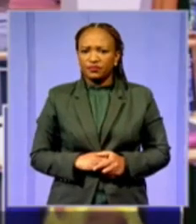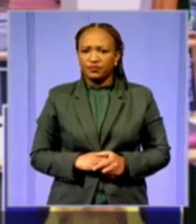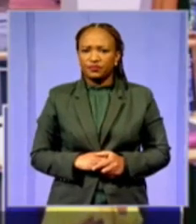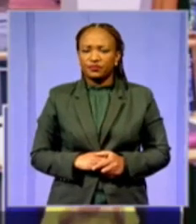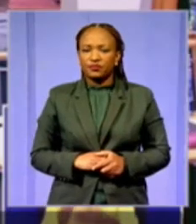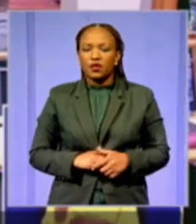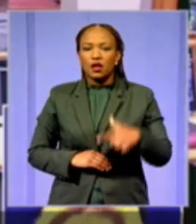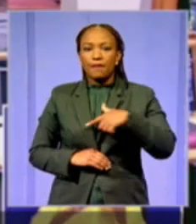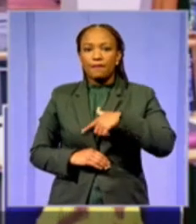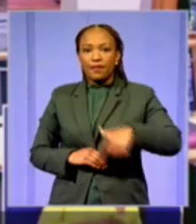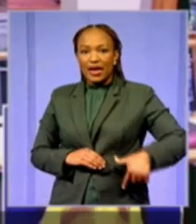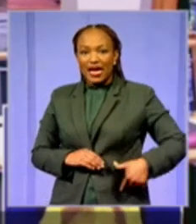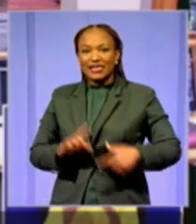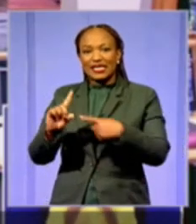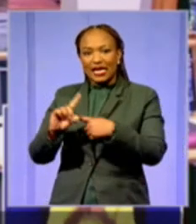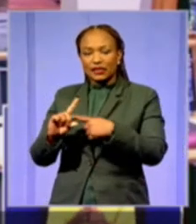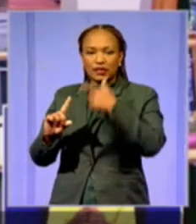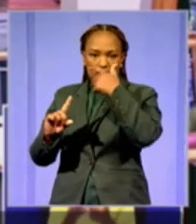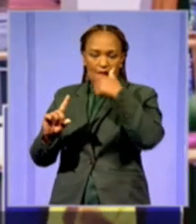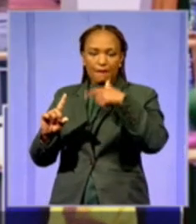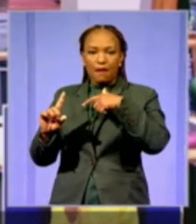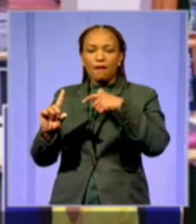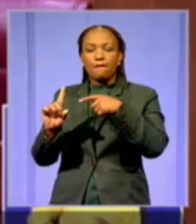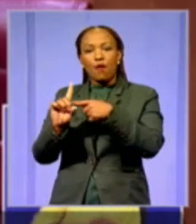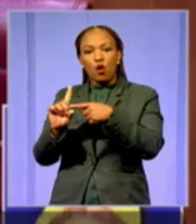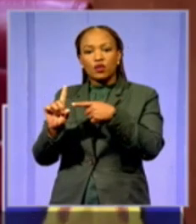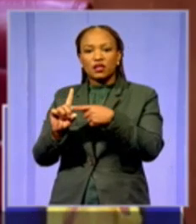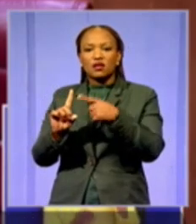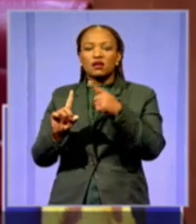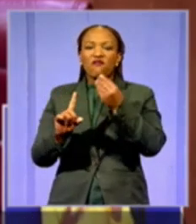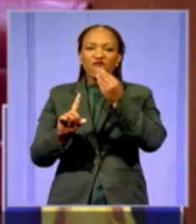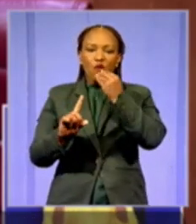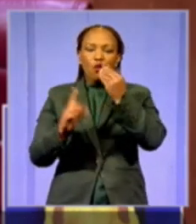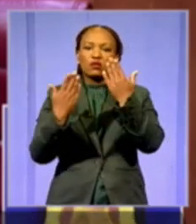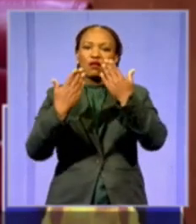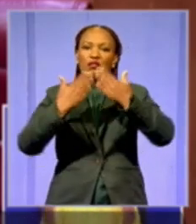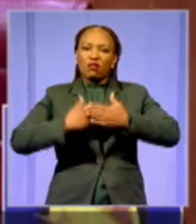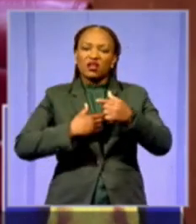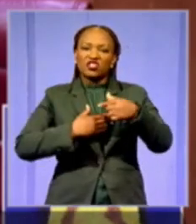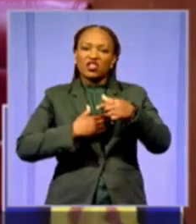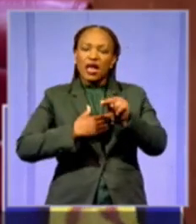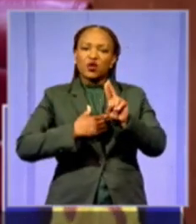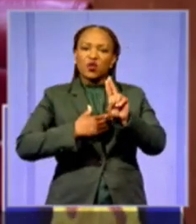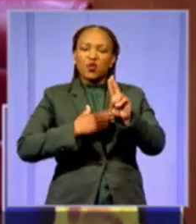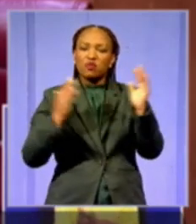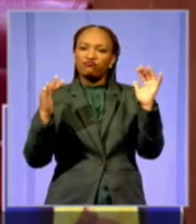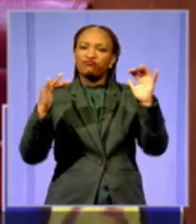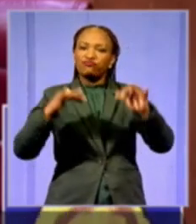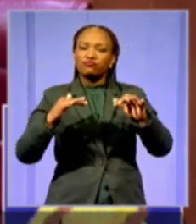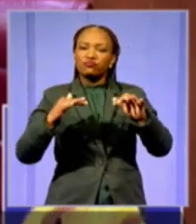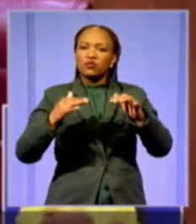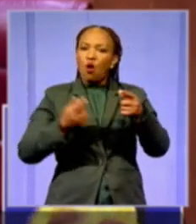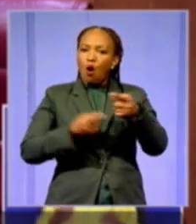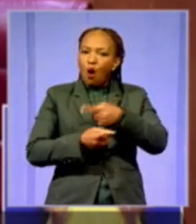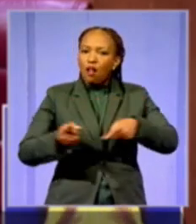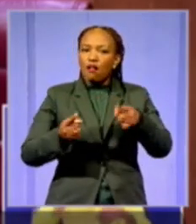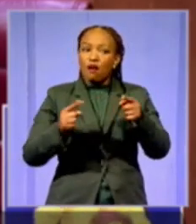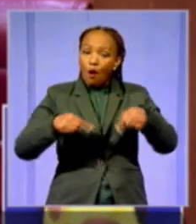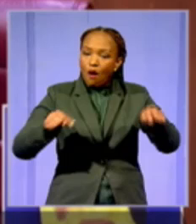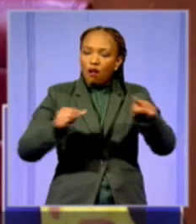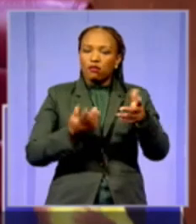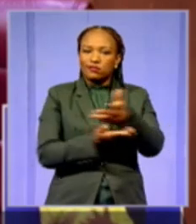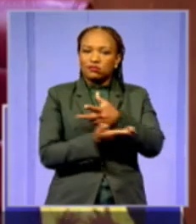Mopresidente Cyril Ramaphosa o buile kwa moletlong wa dijo tsa maitsiboa wa puso ya motlhakanelwa maabane gore makoko otlhe a itlamile gape gore